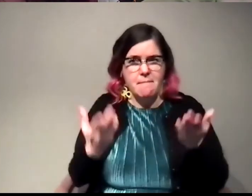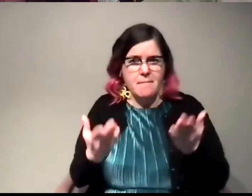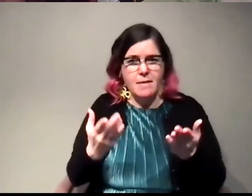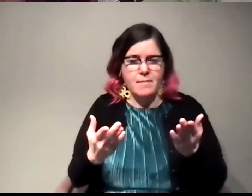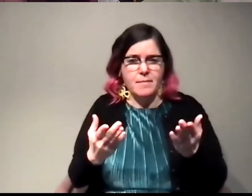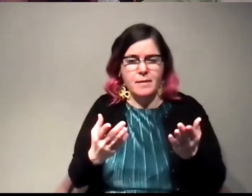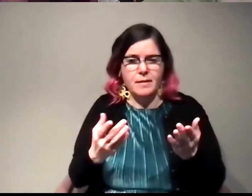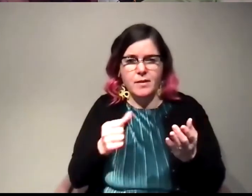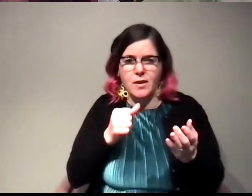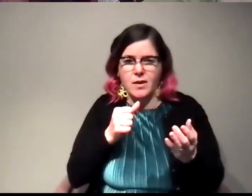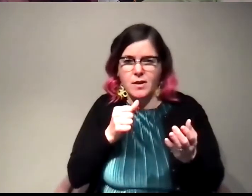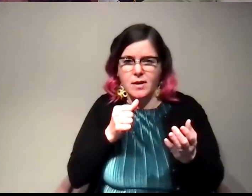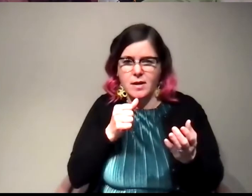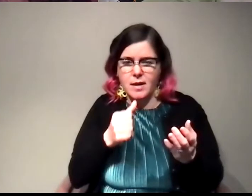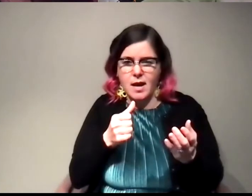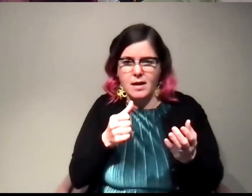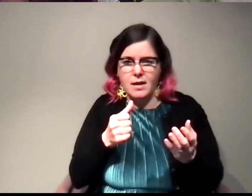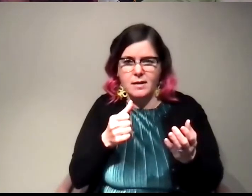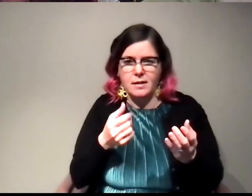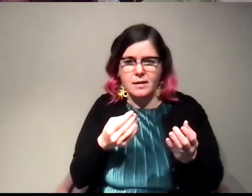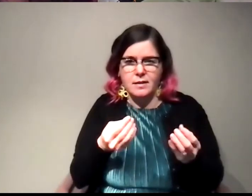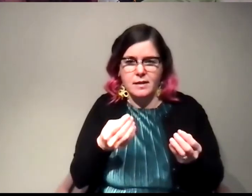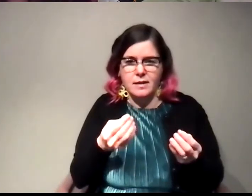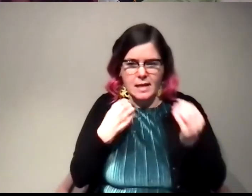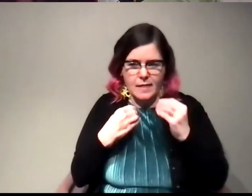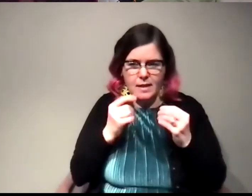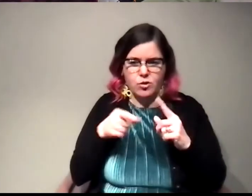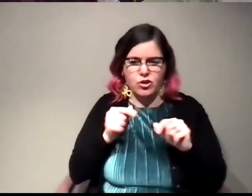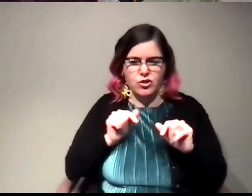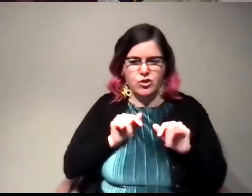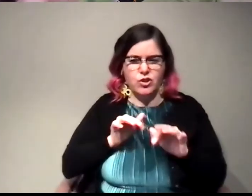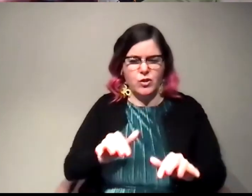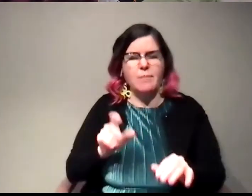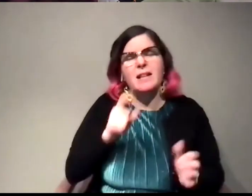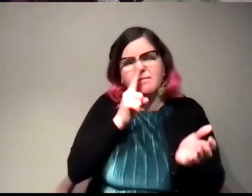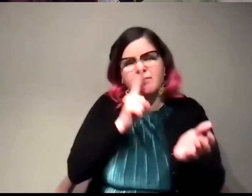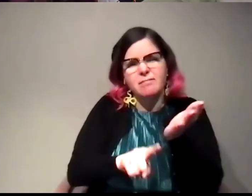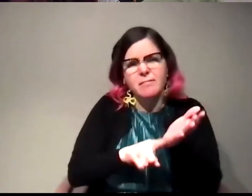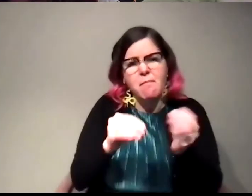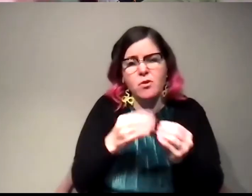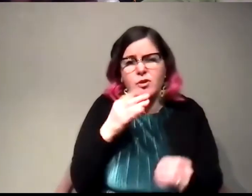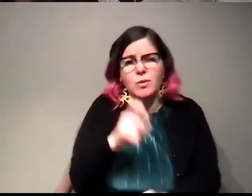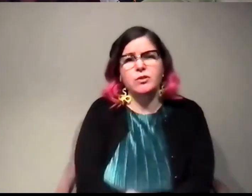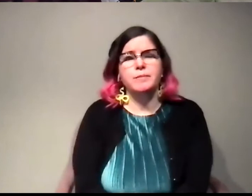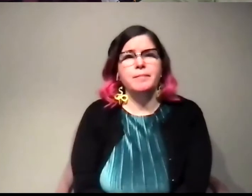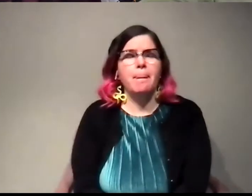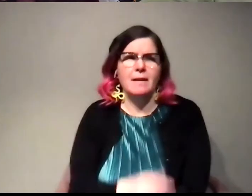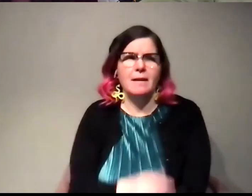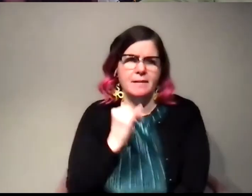them, just secreting them, and that that might be a potential mechanism, but I'll have to look more into that. It's a great question. That's an awesome question. I don't know the answer